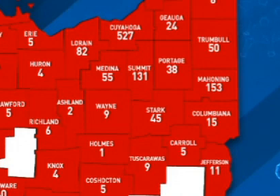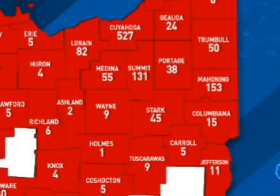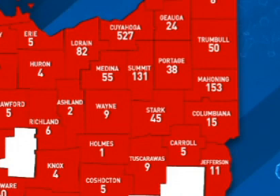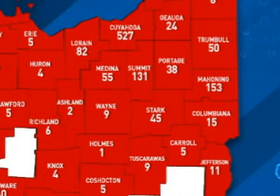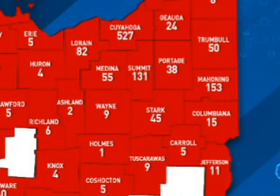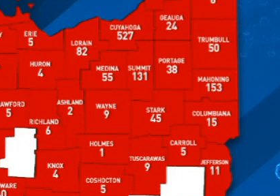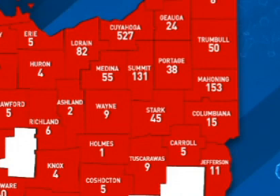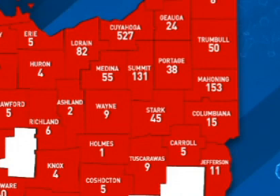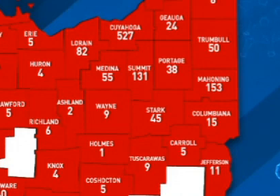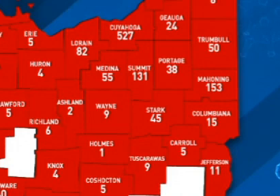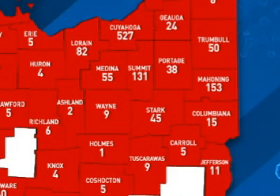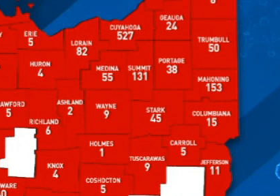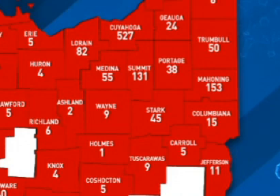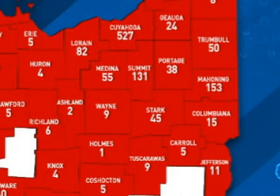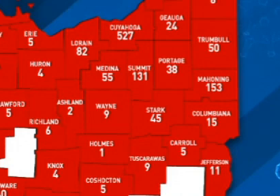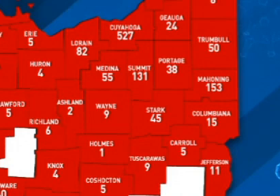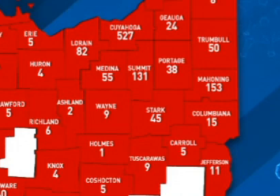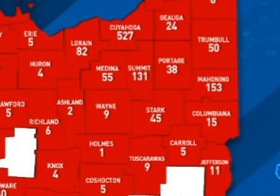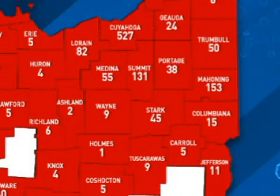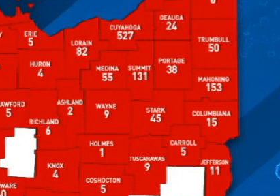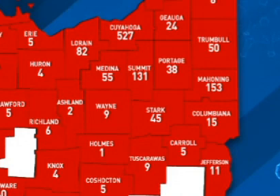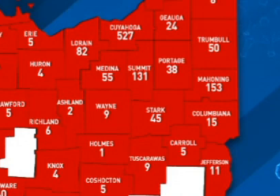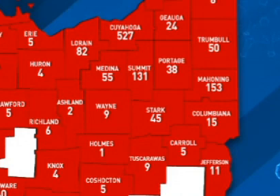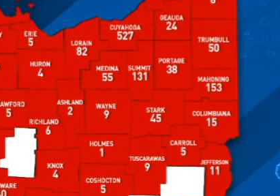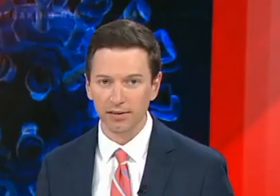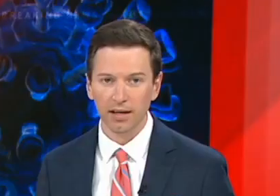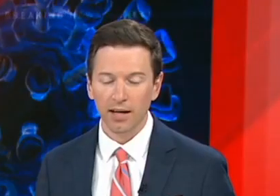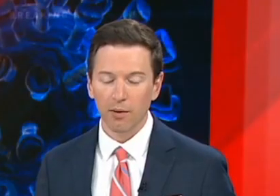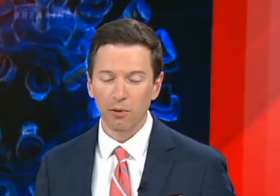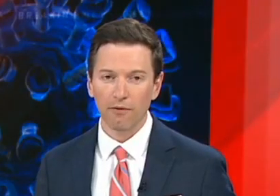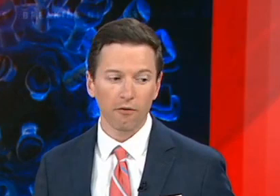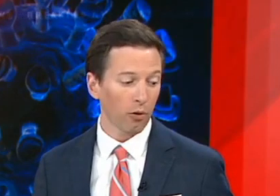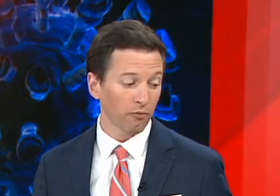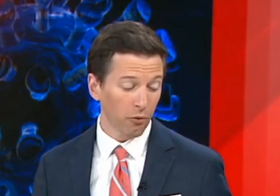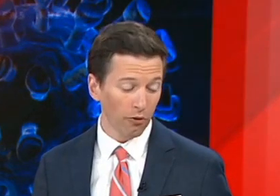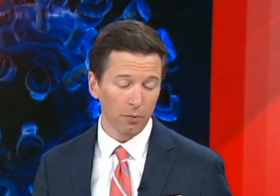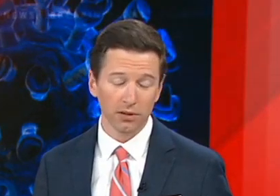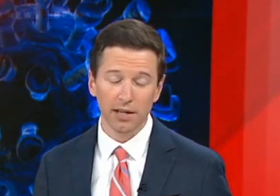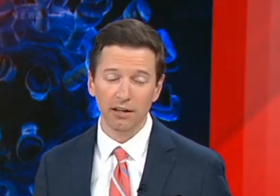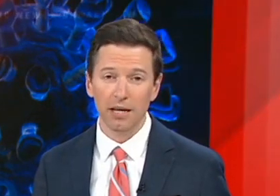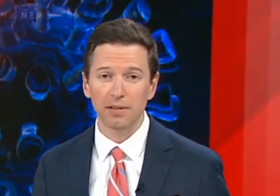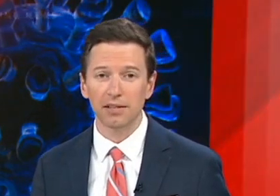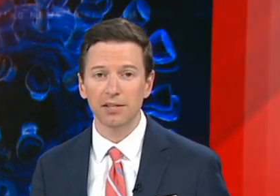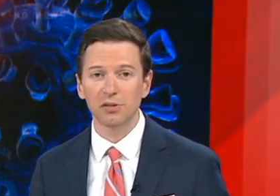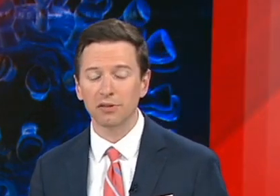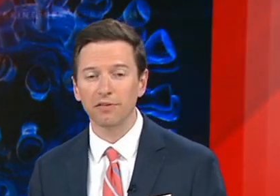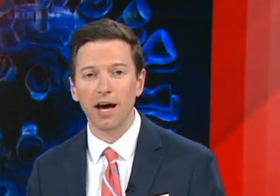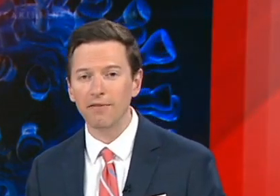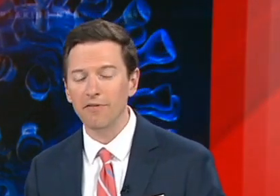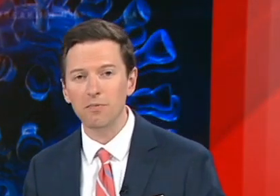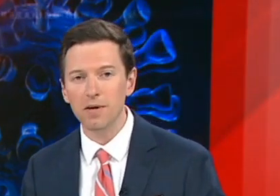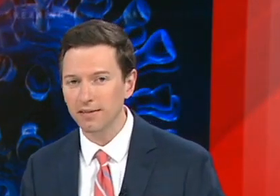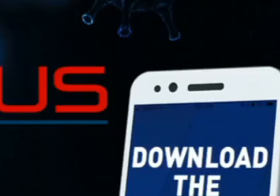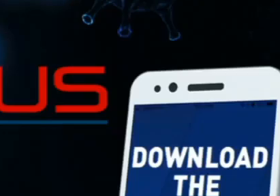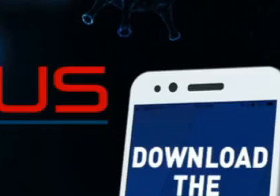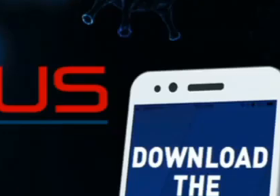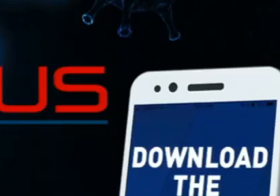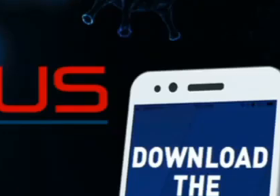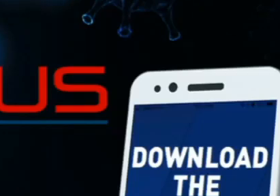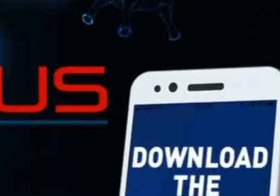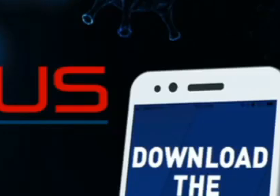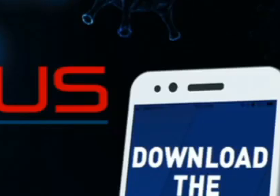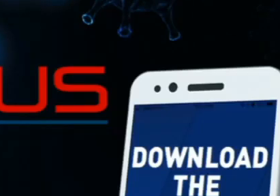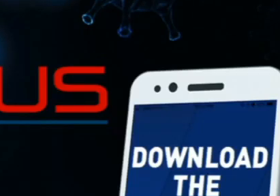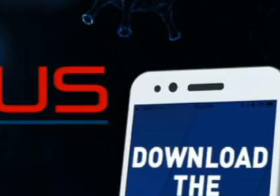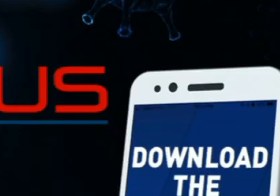It is a 71-year-old man who had underlying health conditions. We'll have a full report tonight here on ABC 6 News at 5. If you missed any of this